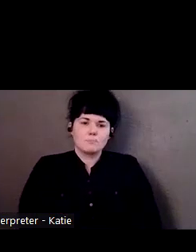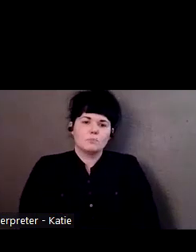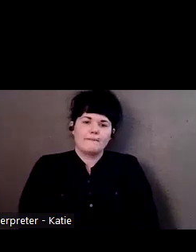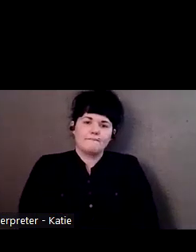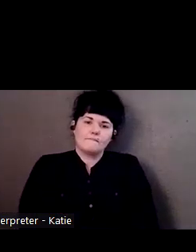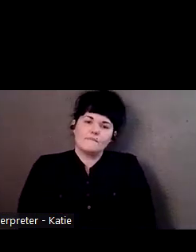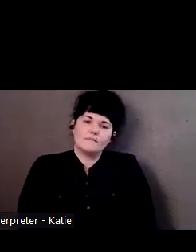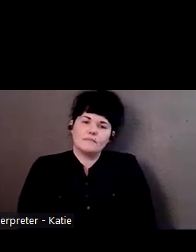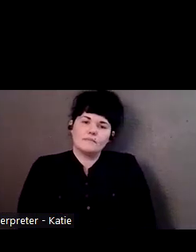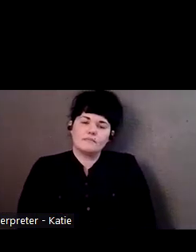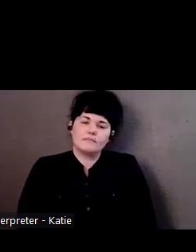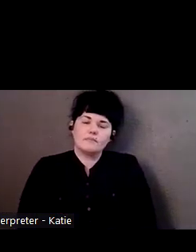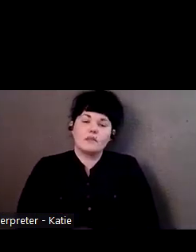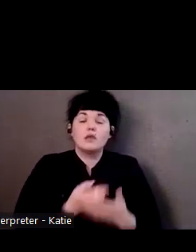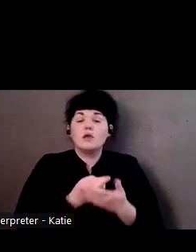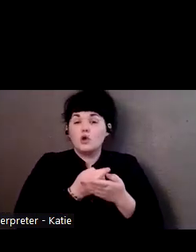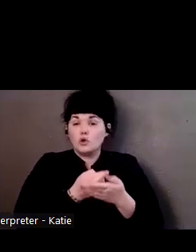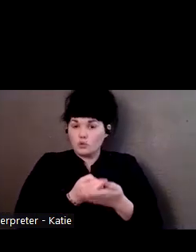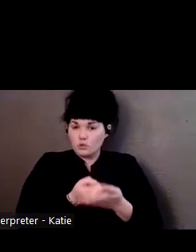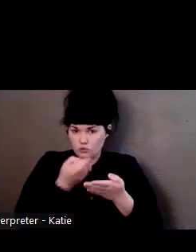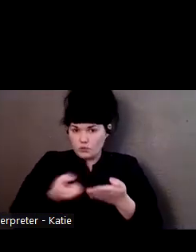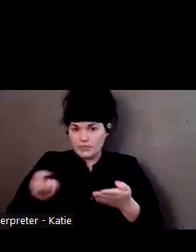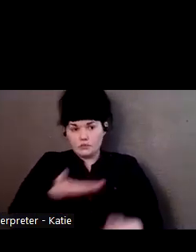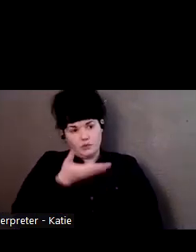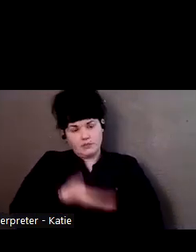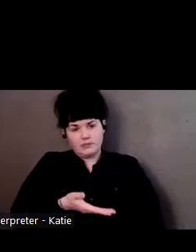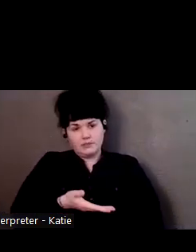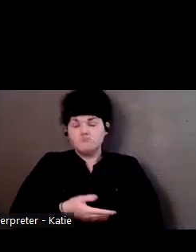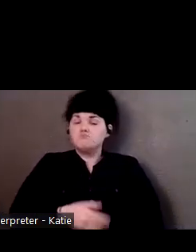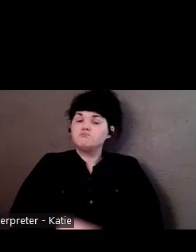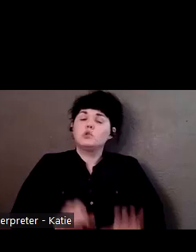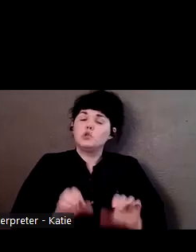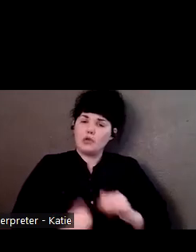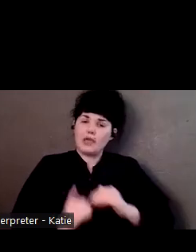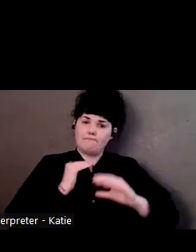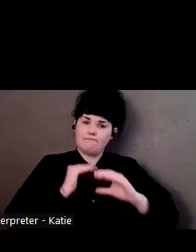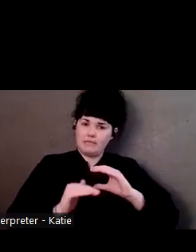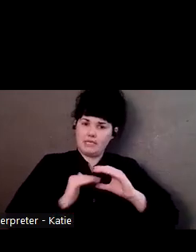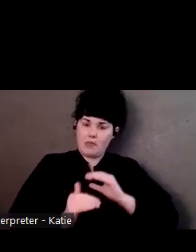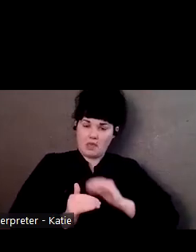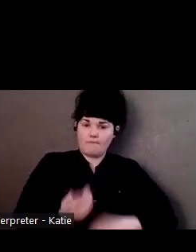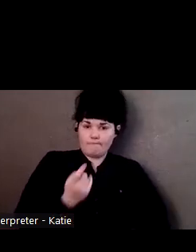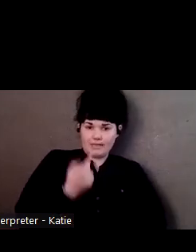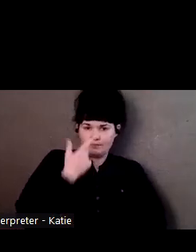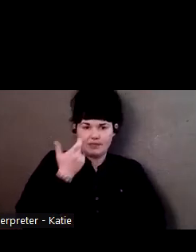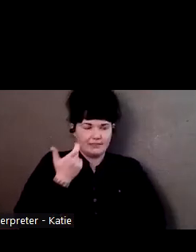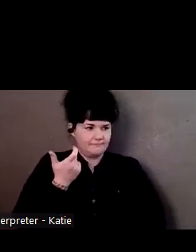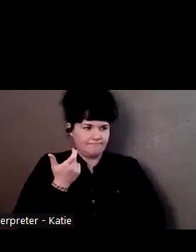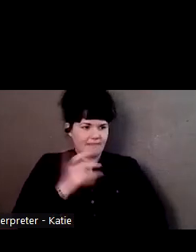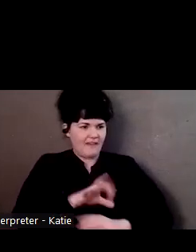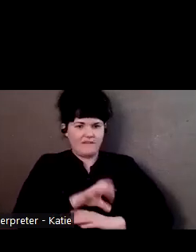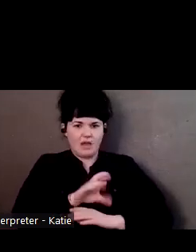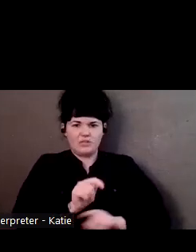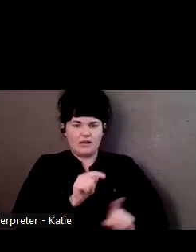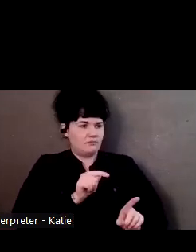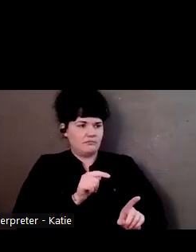So some resources to share, and feel free to email me because I was just informed that these won't be going out to you. If you want any of